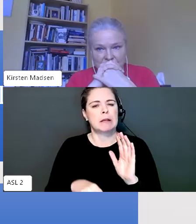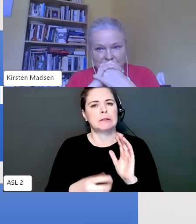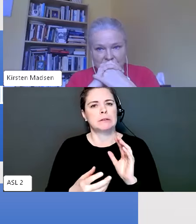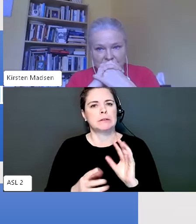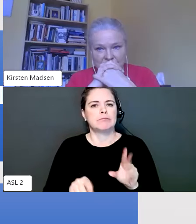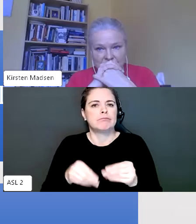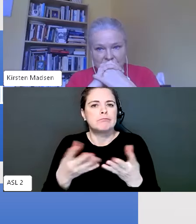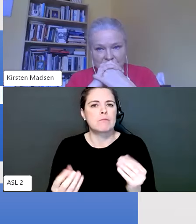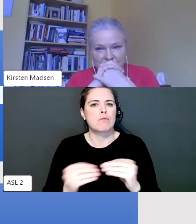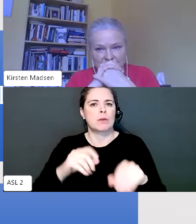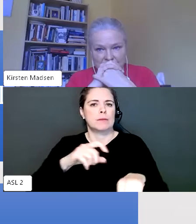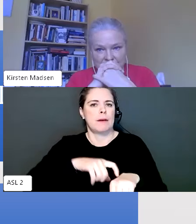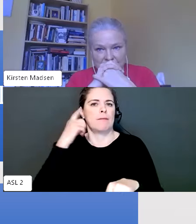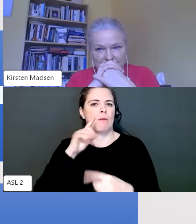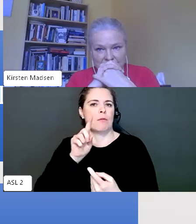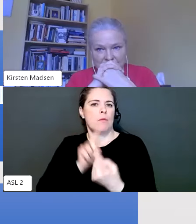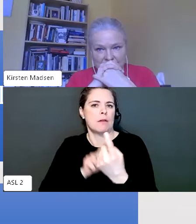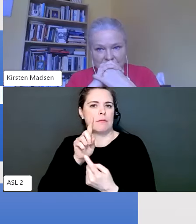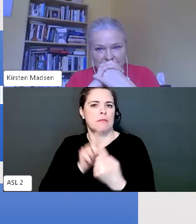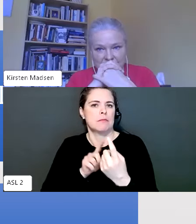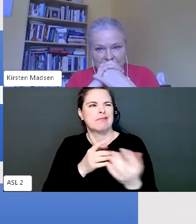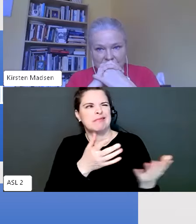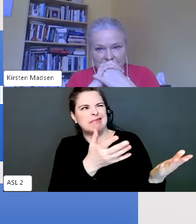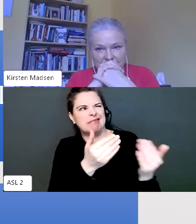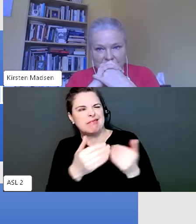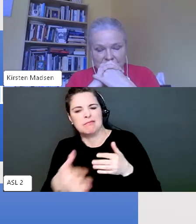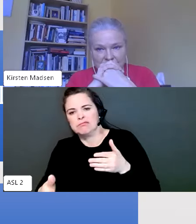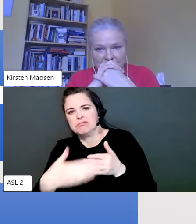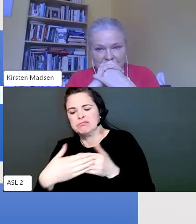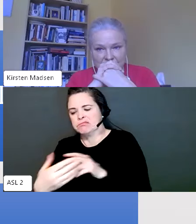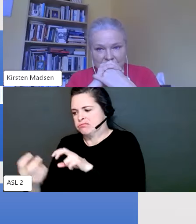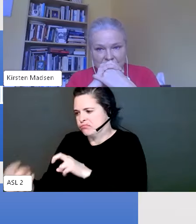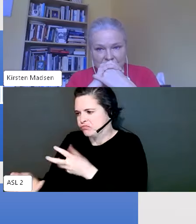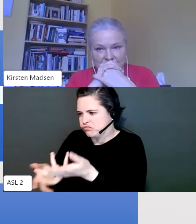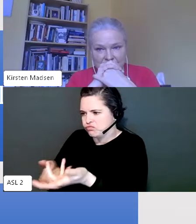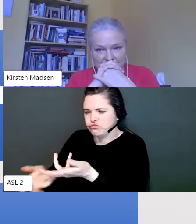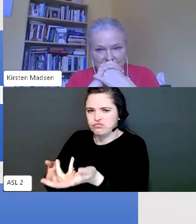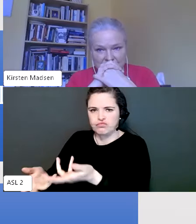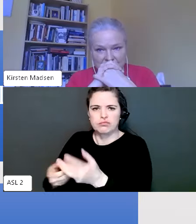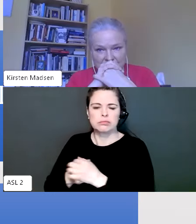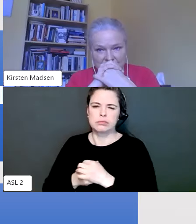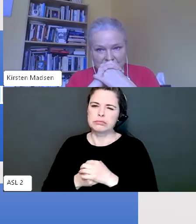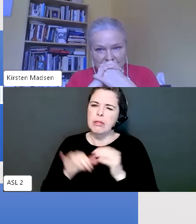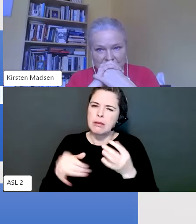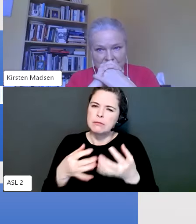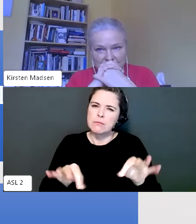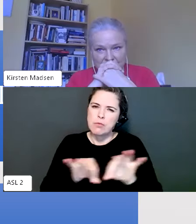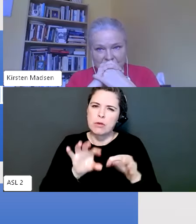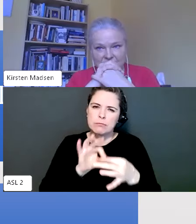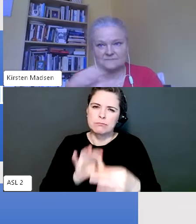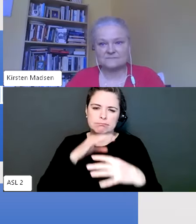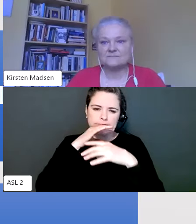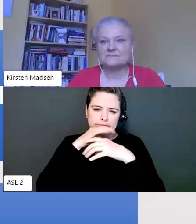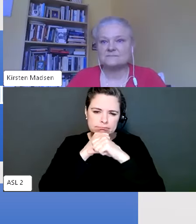themselves in a more closed environment. And also it's been increasingly obvious that there's a huge lack